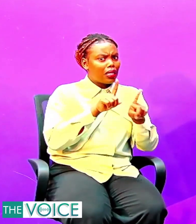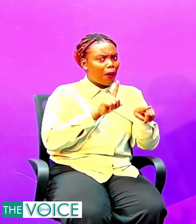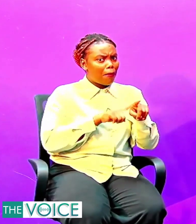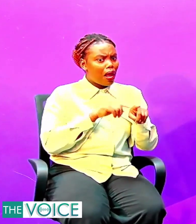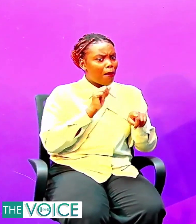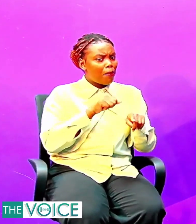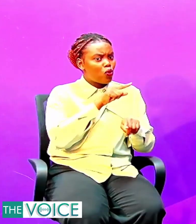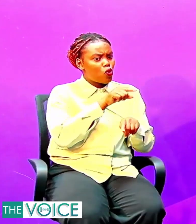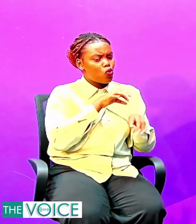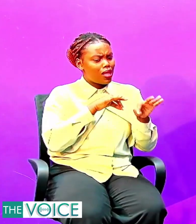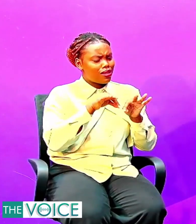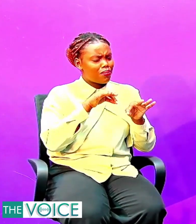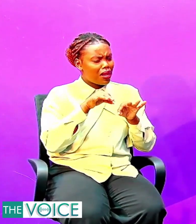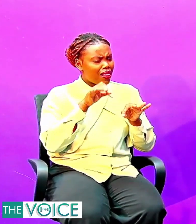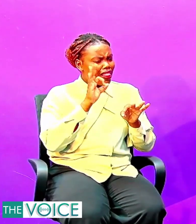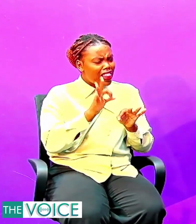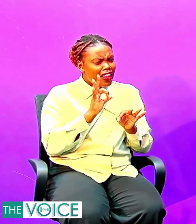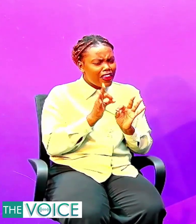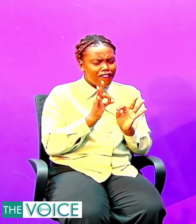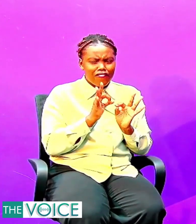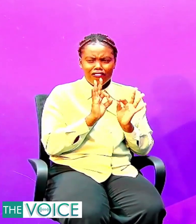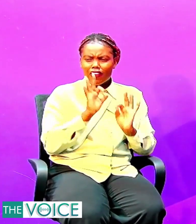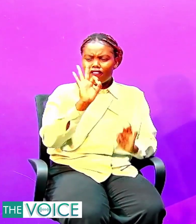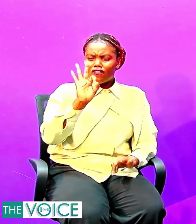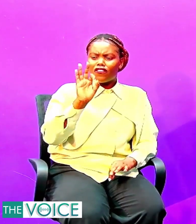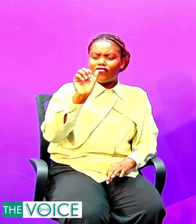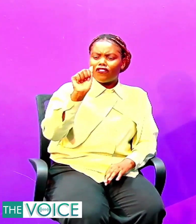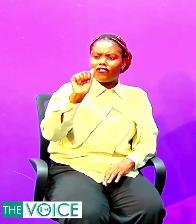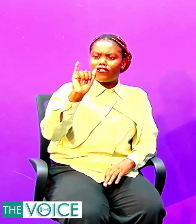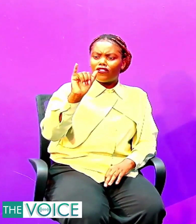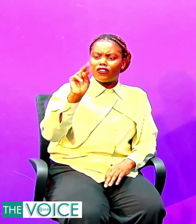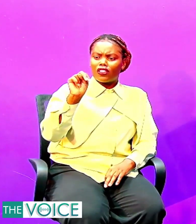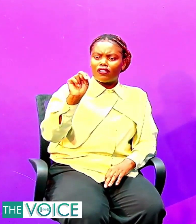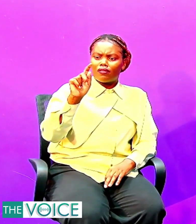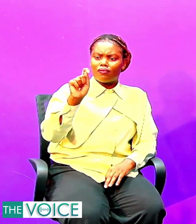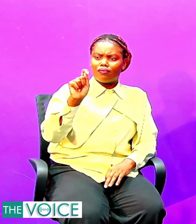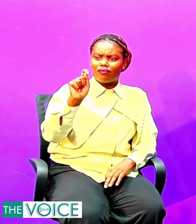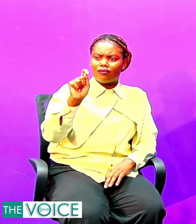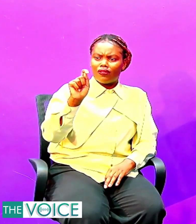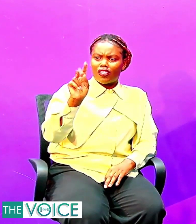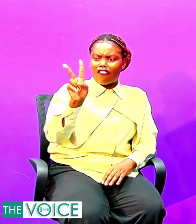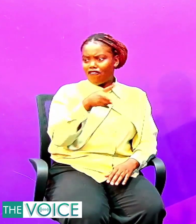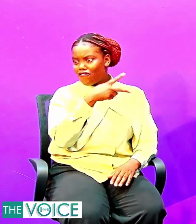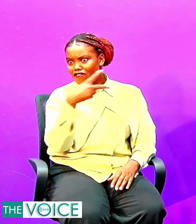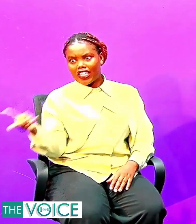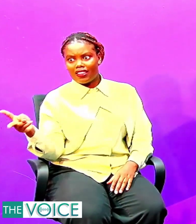persons living with epilepsy? Also, could you please explain to us